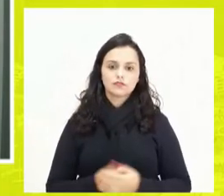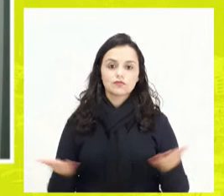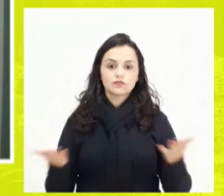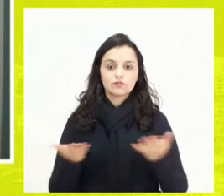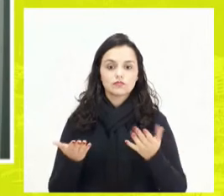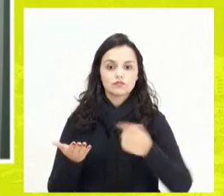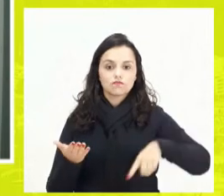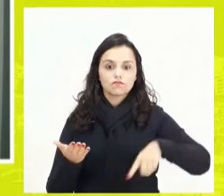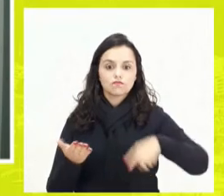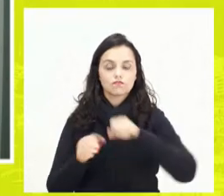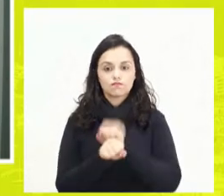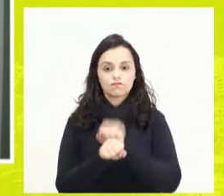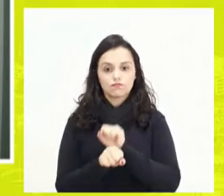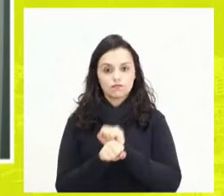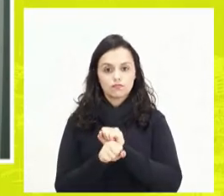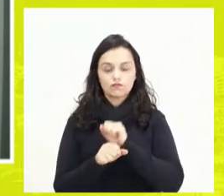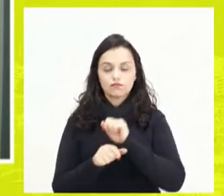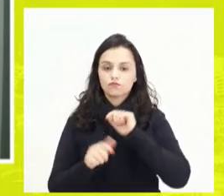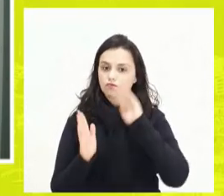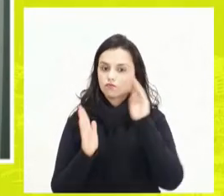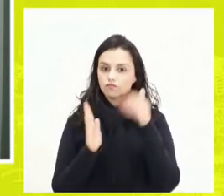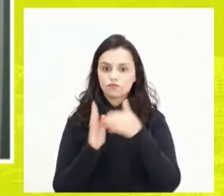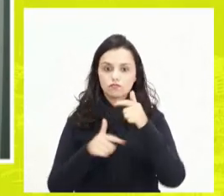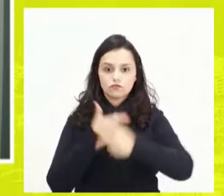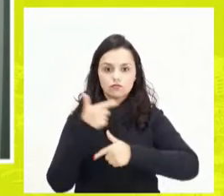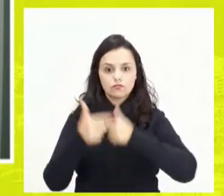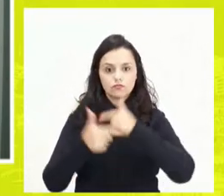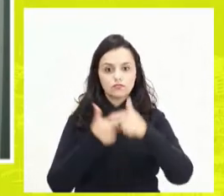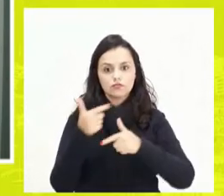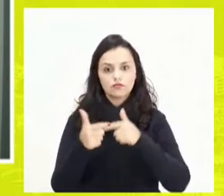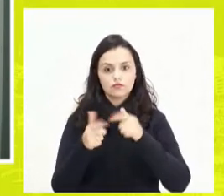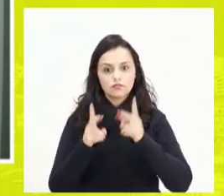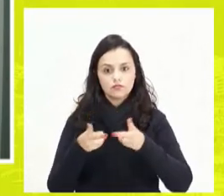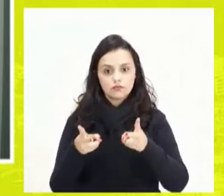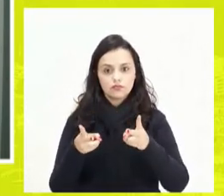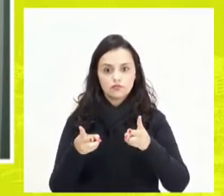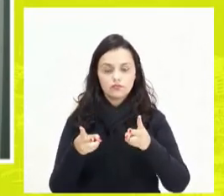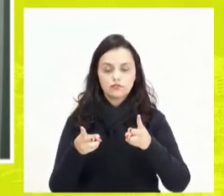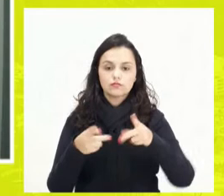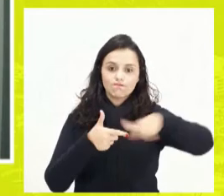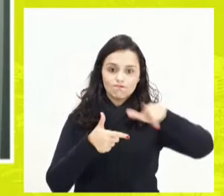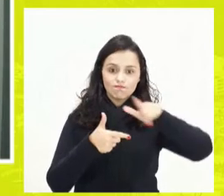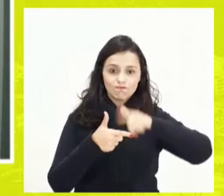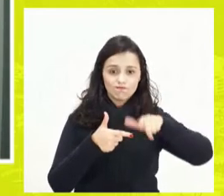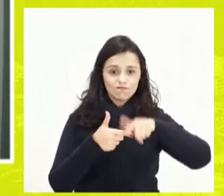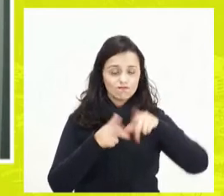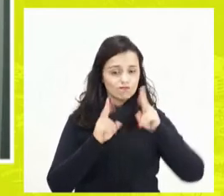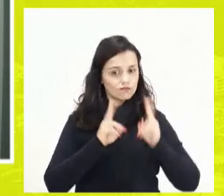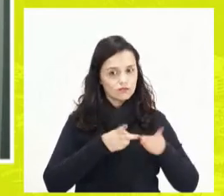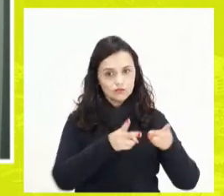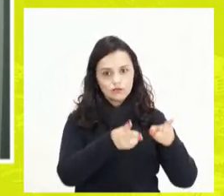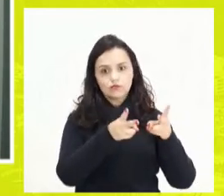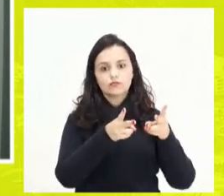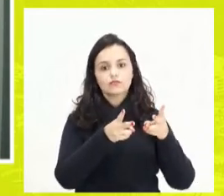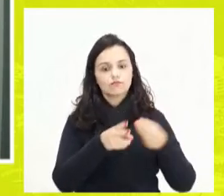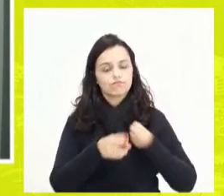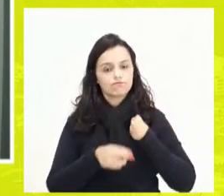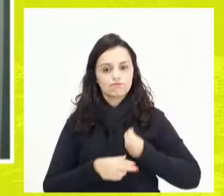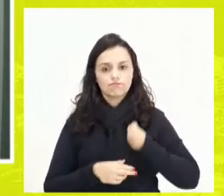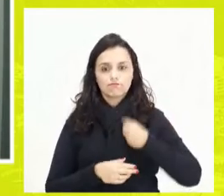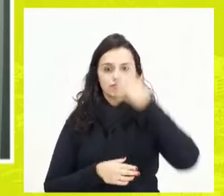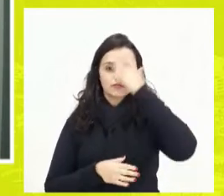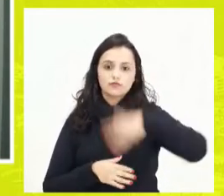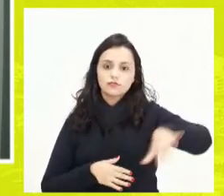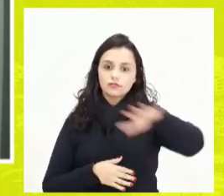we cannot wait for all the work to be done and the problem keeps on affecting the actual lives of